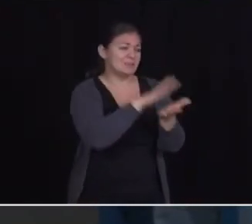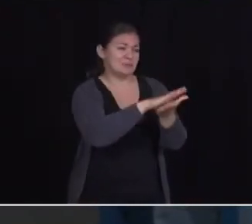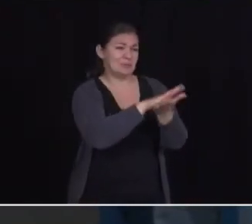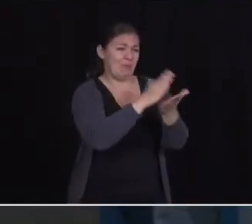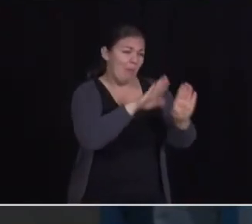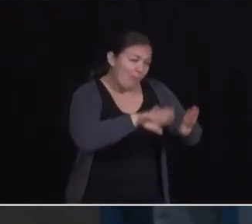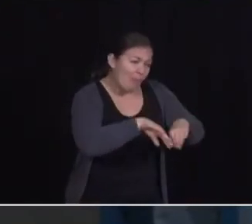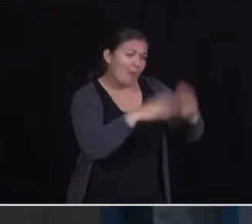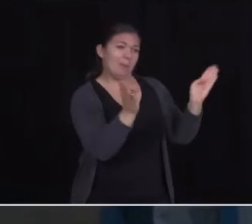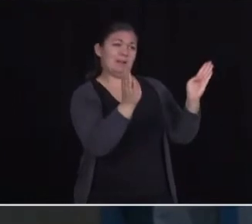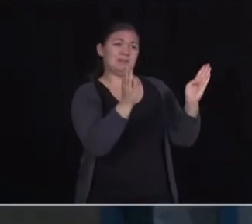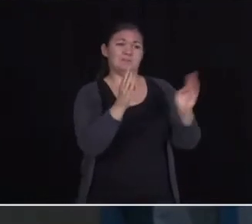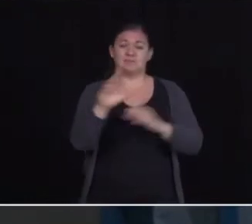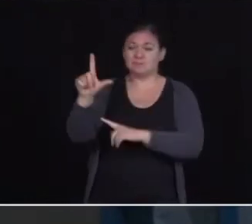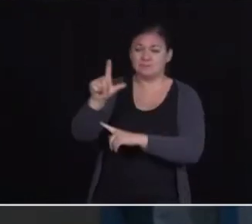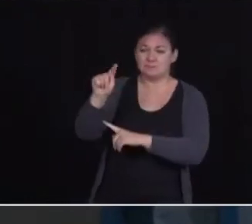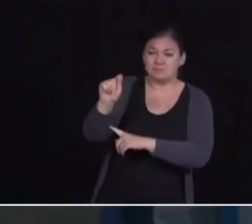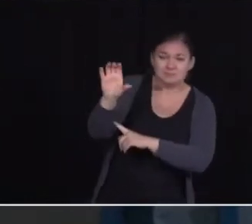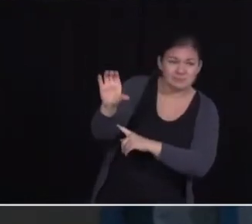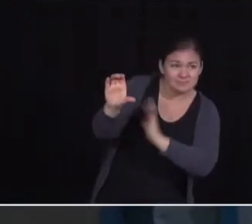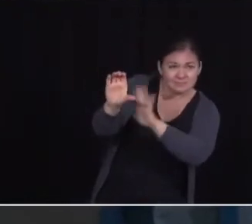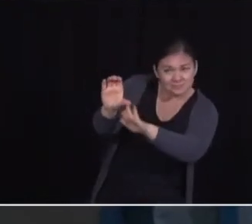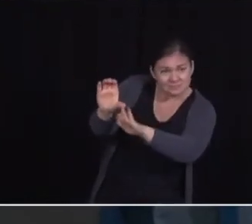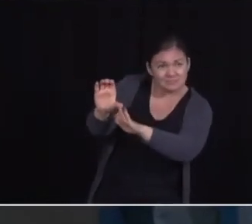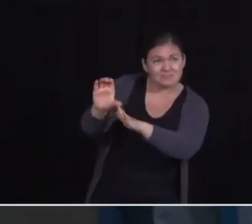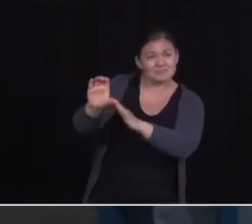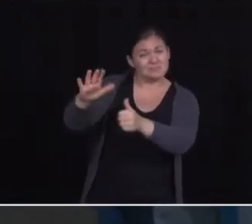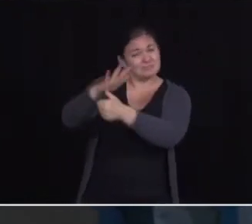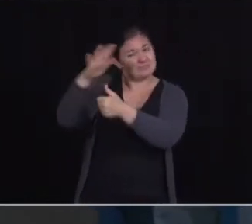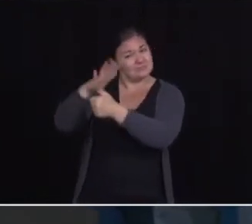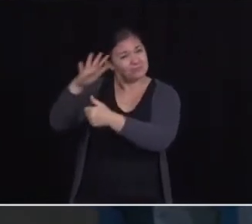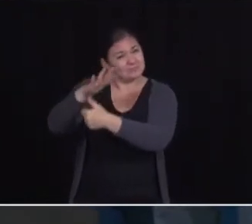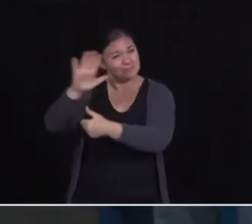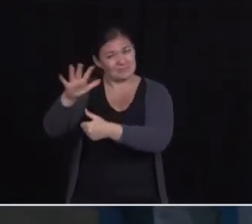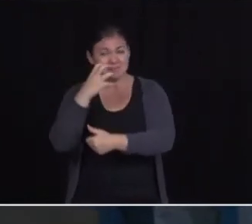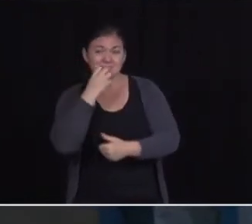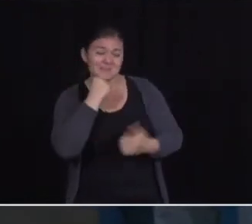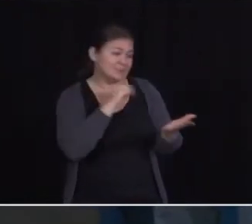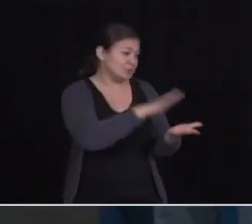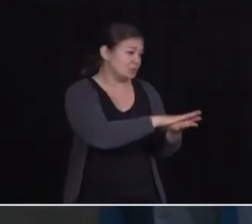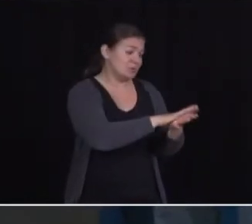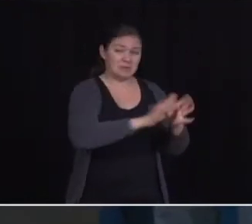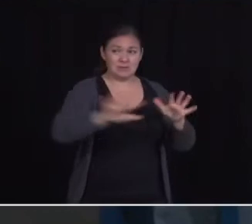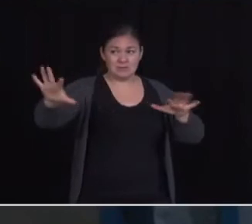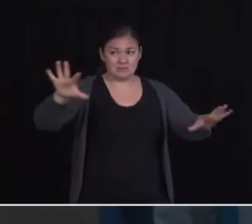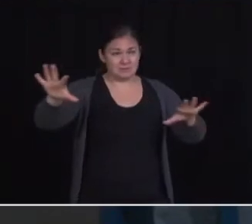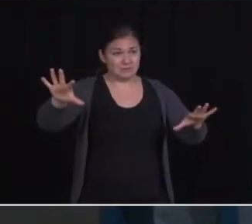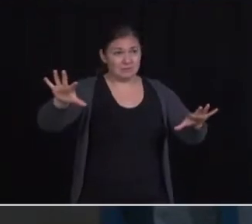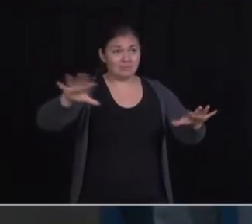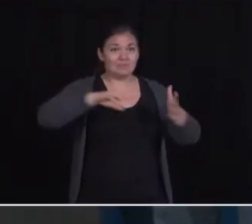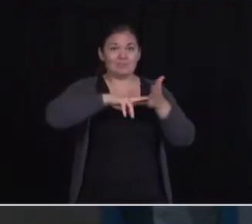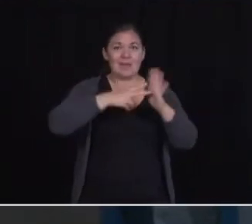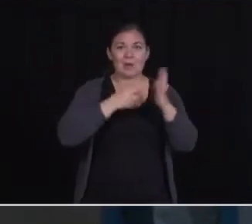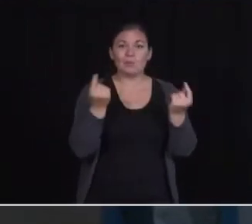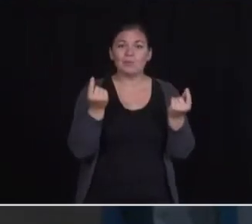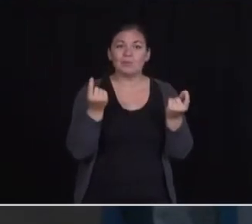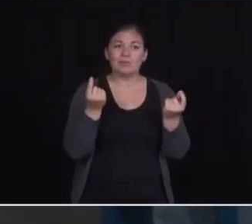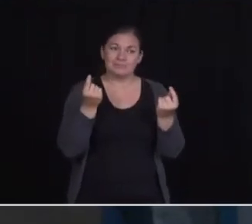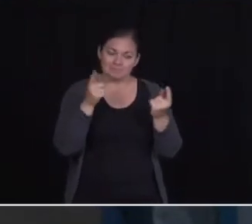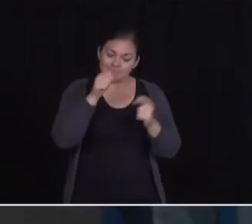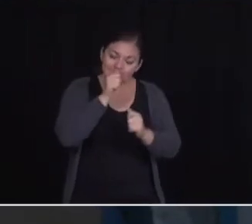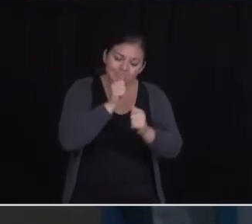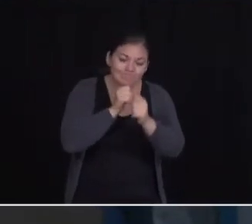priority. Nothing matters more. We need to play the long game by making difficult decisions now. We